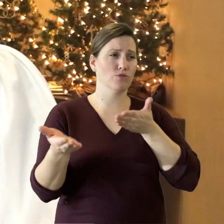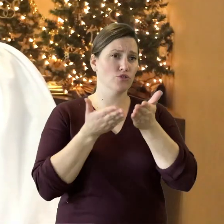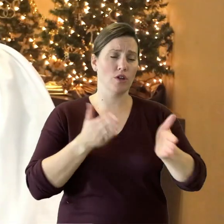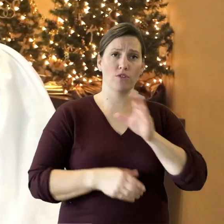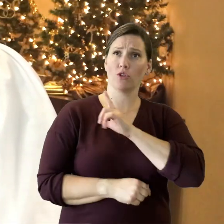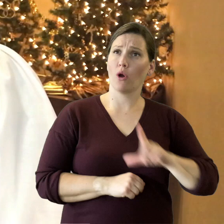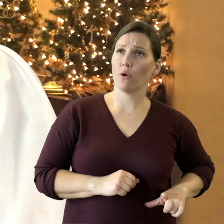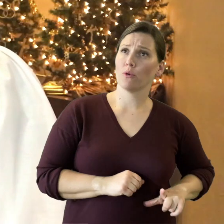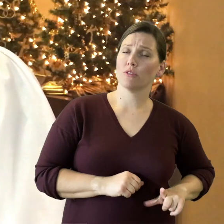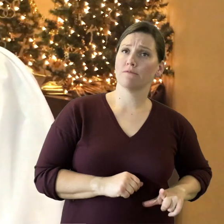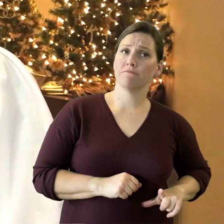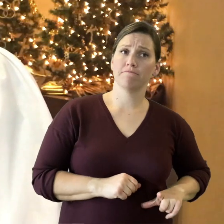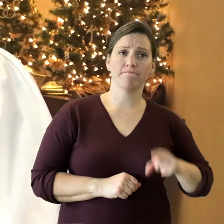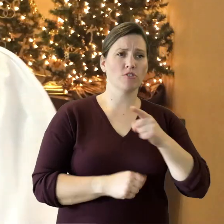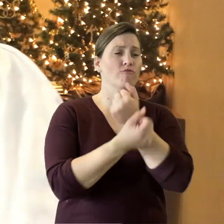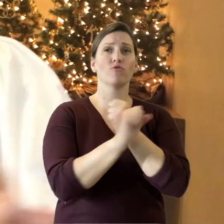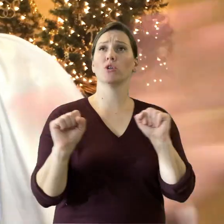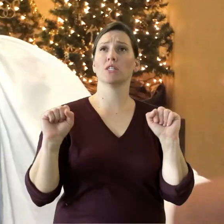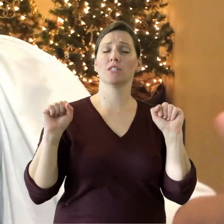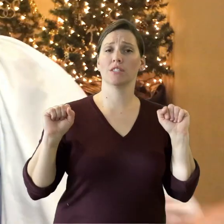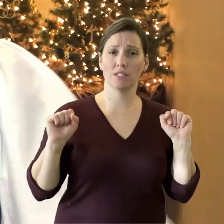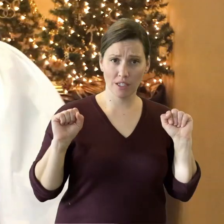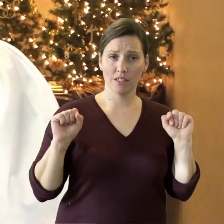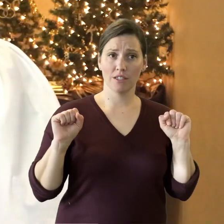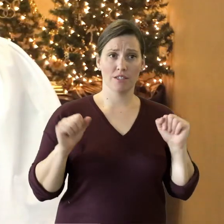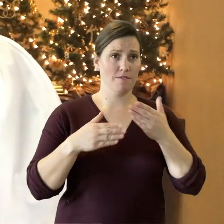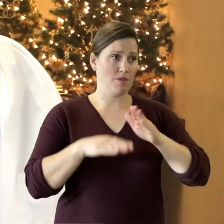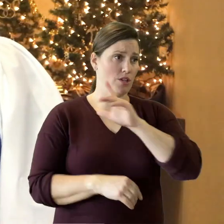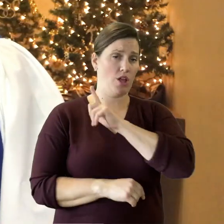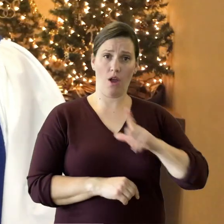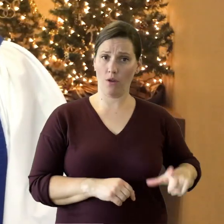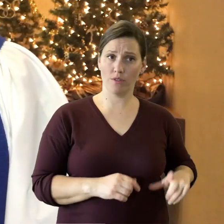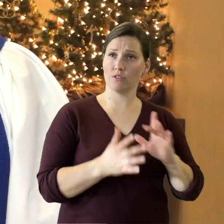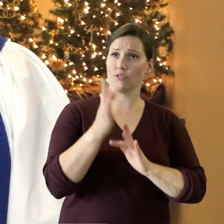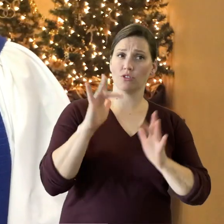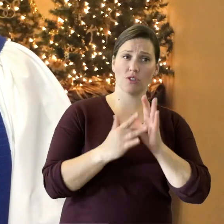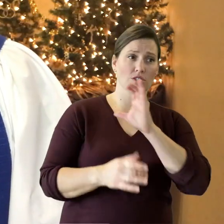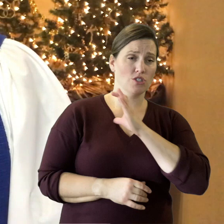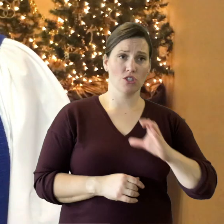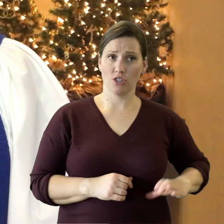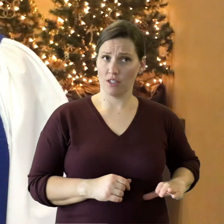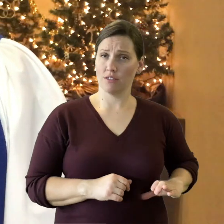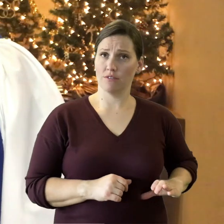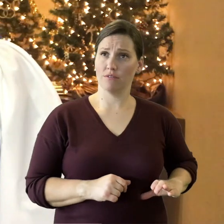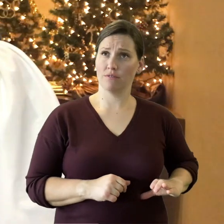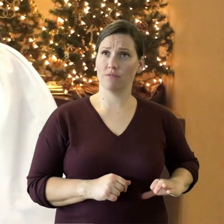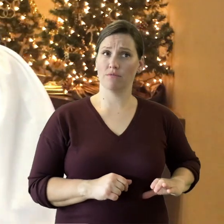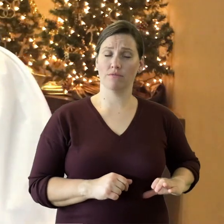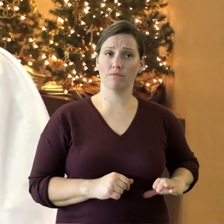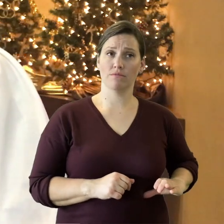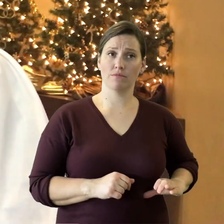neighbor, serving the Lord. You've been set free by the Lord Jesus Christ.